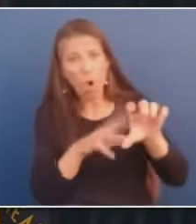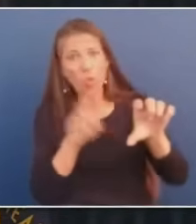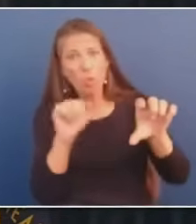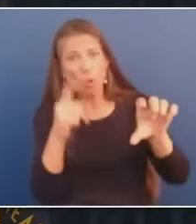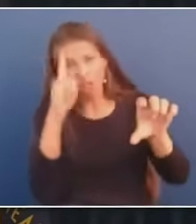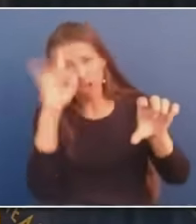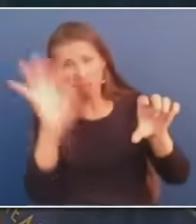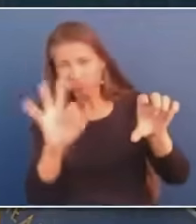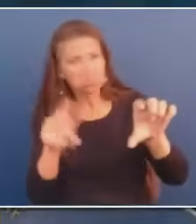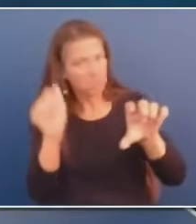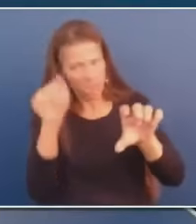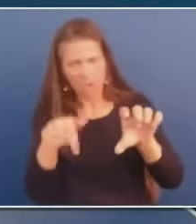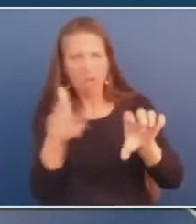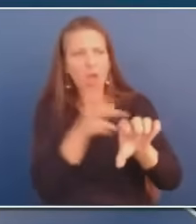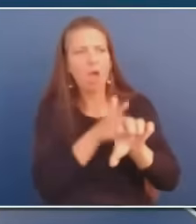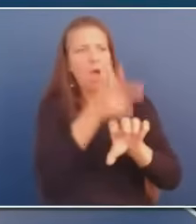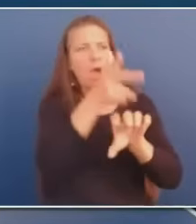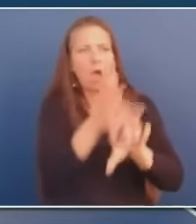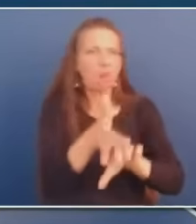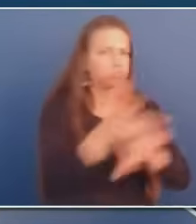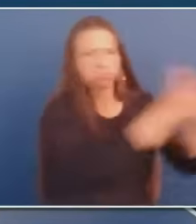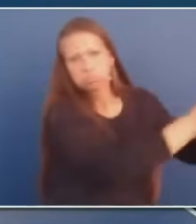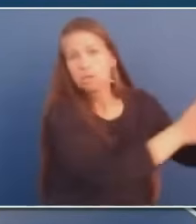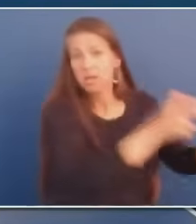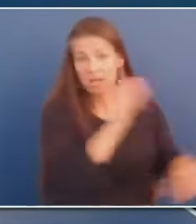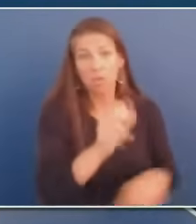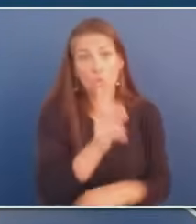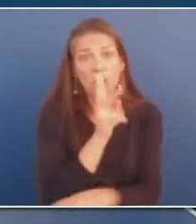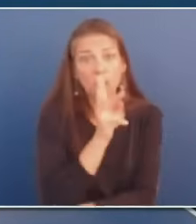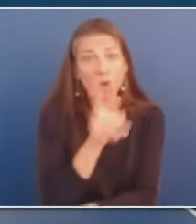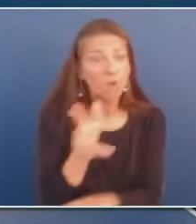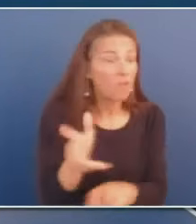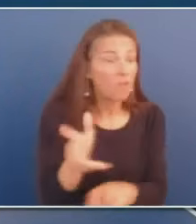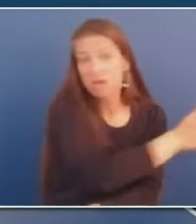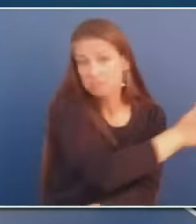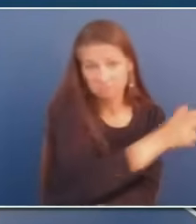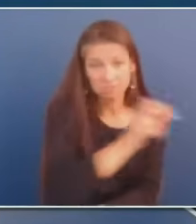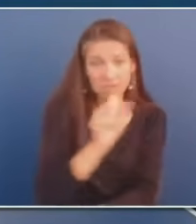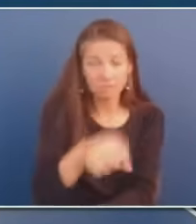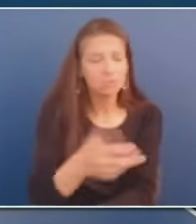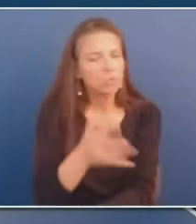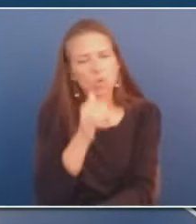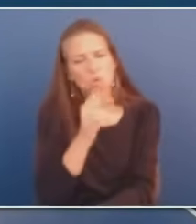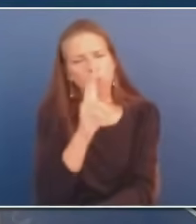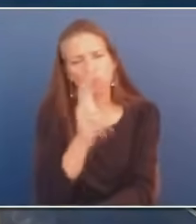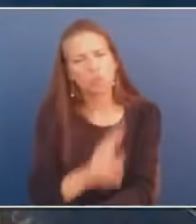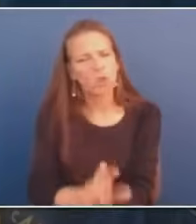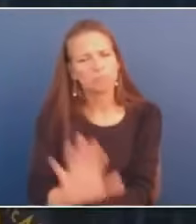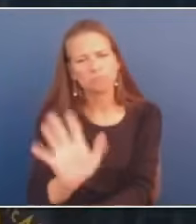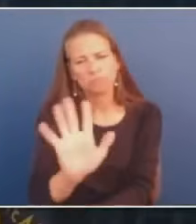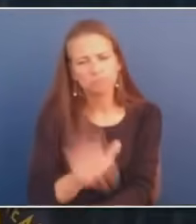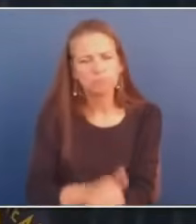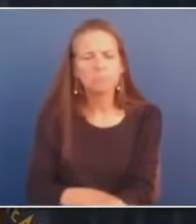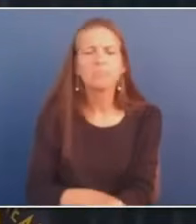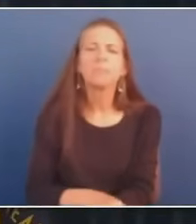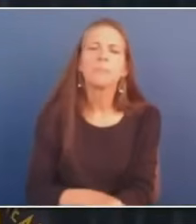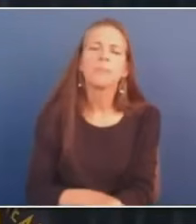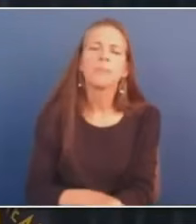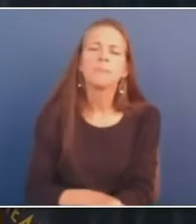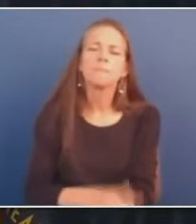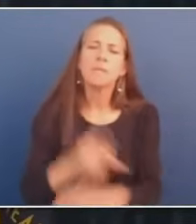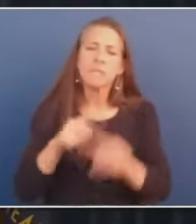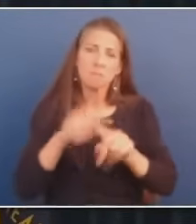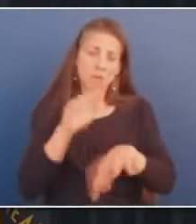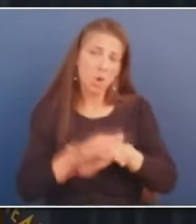reiterate that. Turn around, don't drown. Also, depending on the severity of the storms, our roadways could